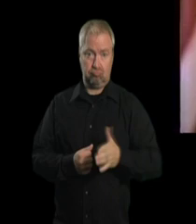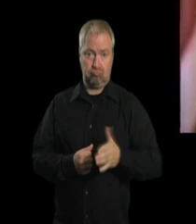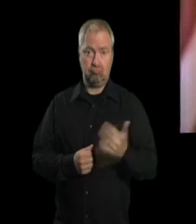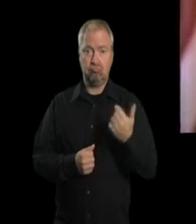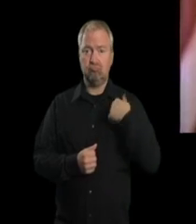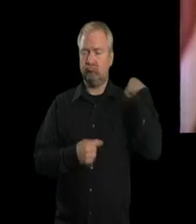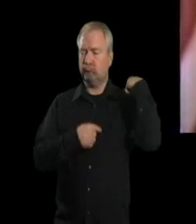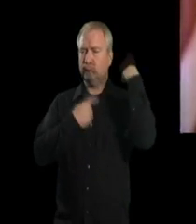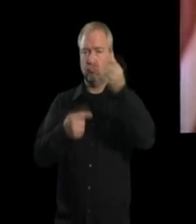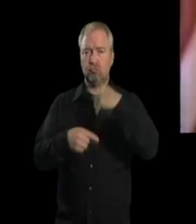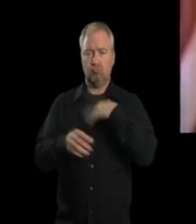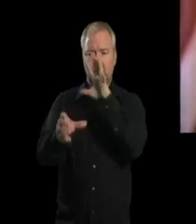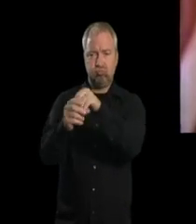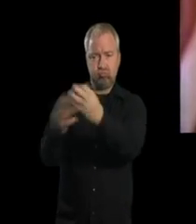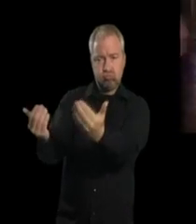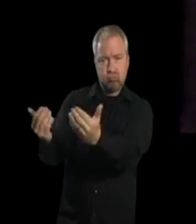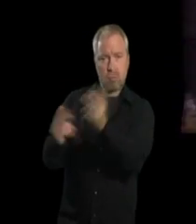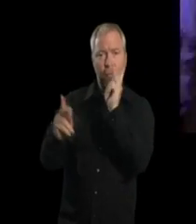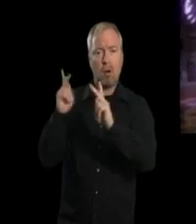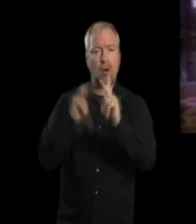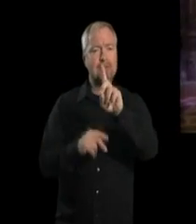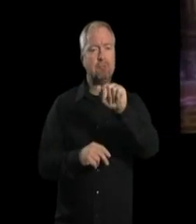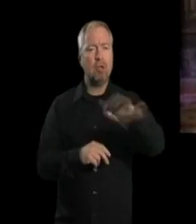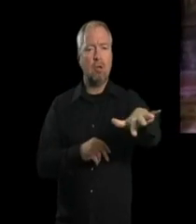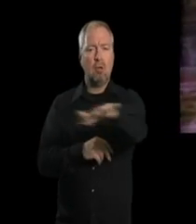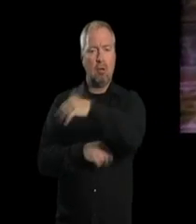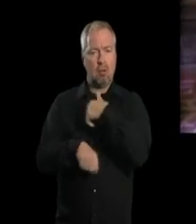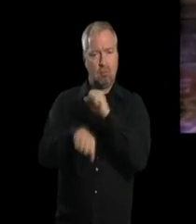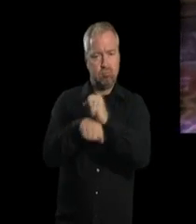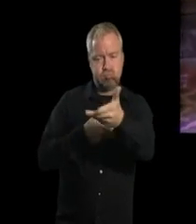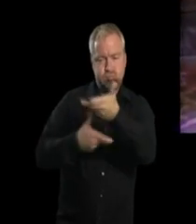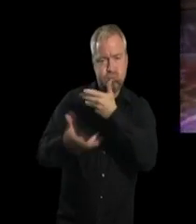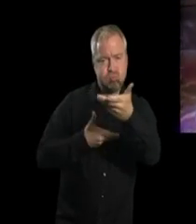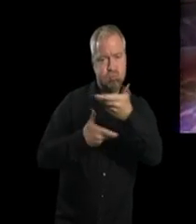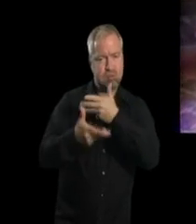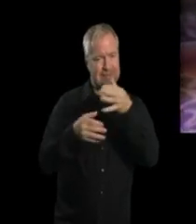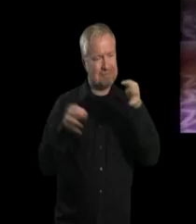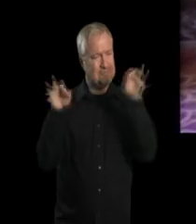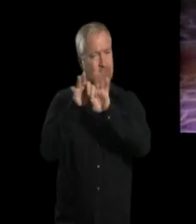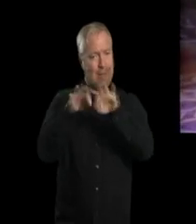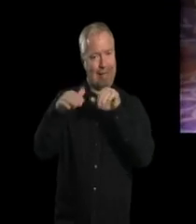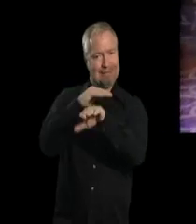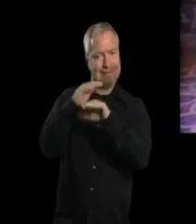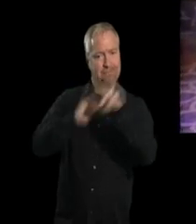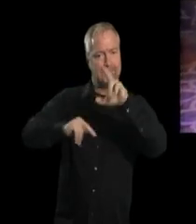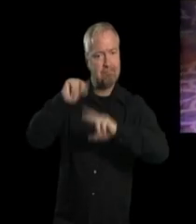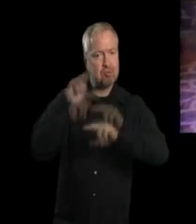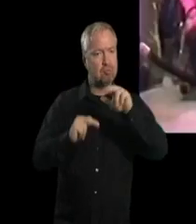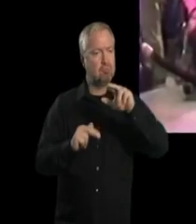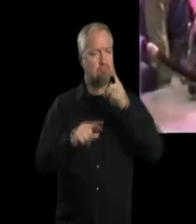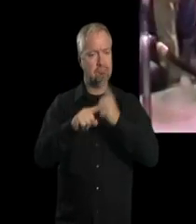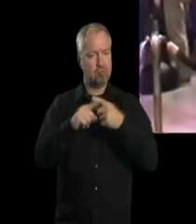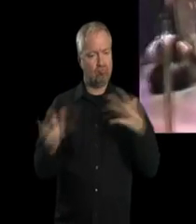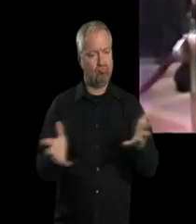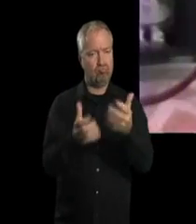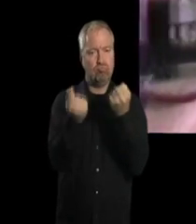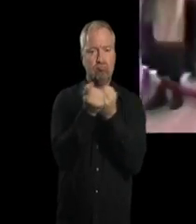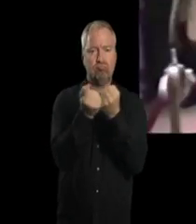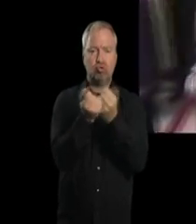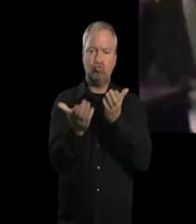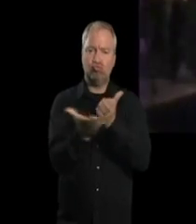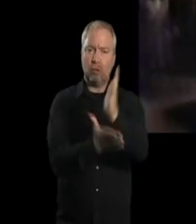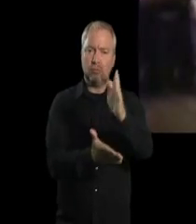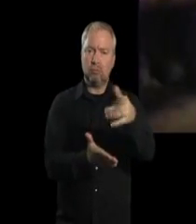hand. For years, I've been working together with people who have disabilities in an effort to provide greater access to buildings and to promote their